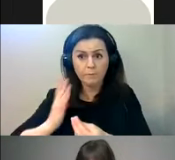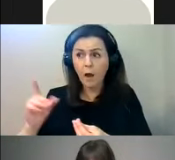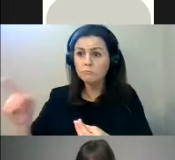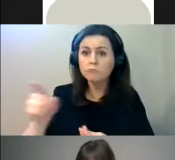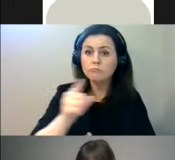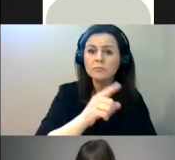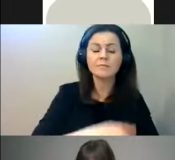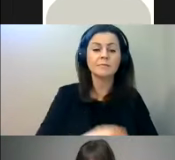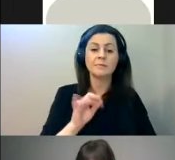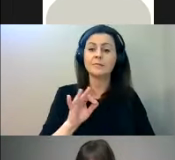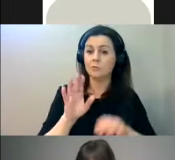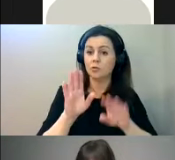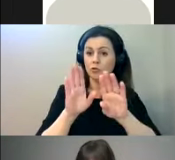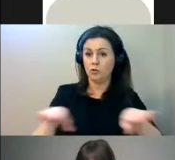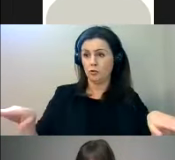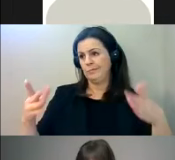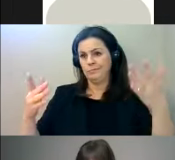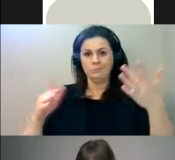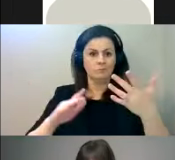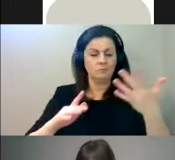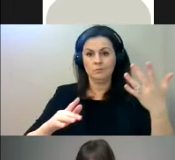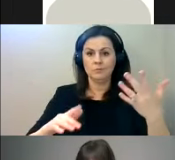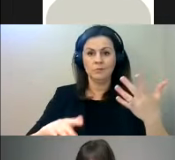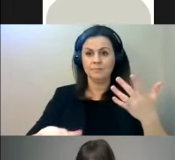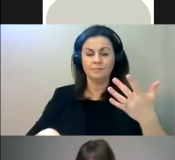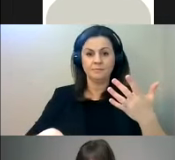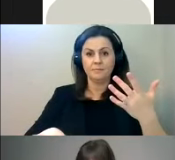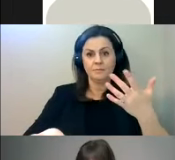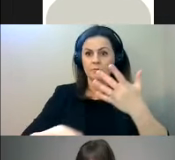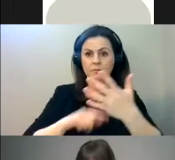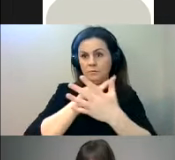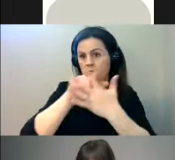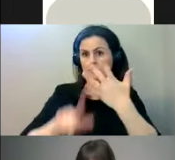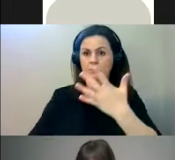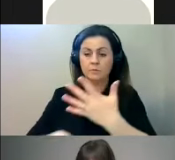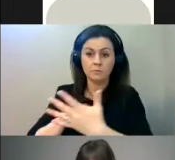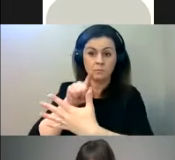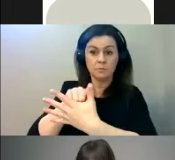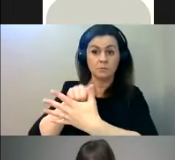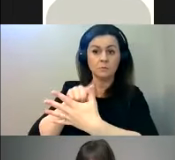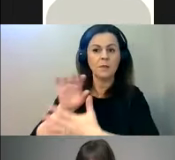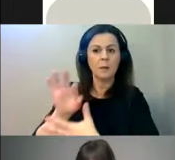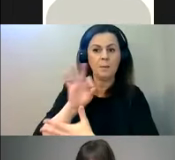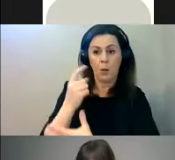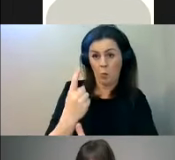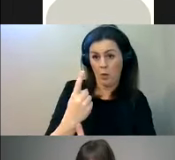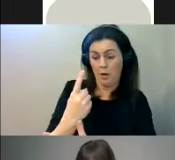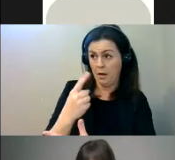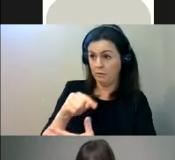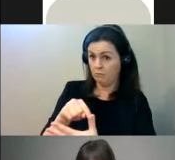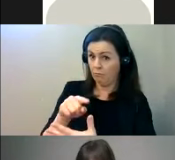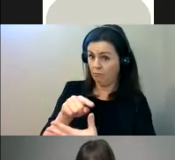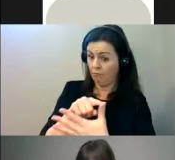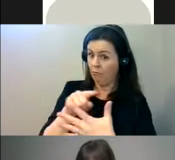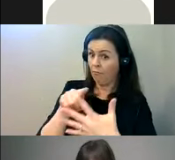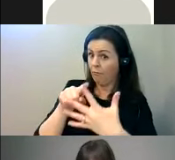one of your children over 5 other of your children, is that one going to be able to get along